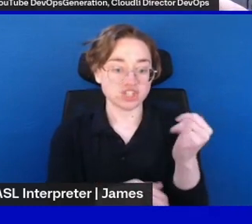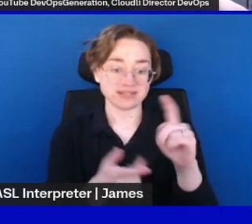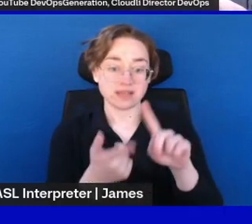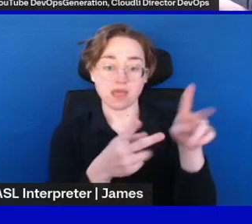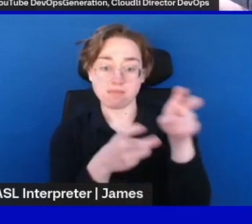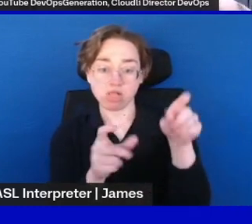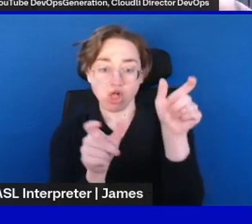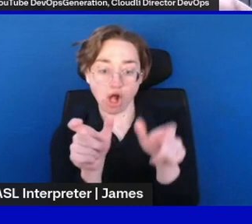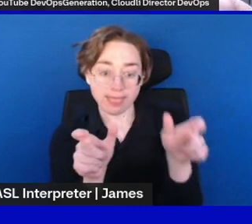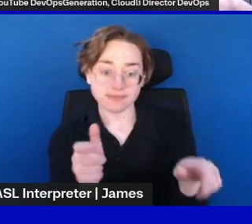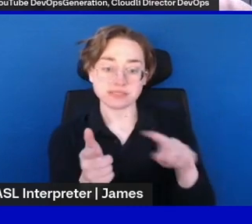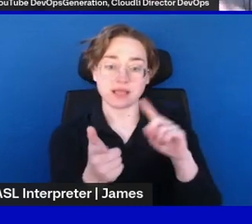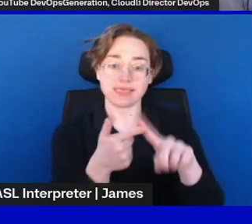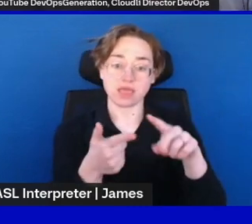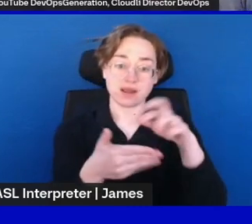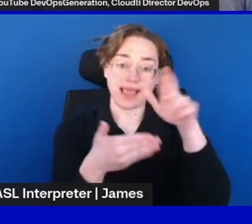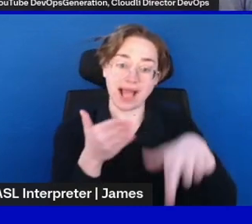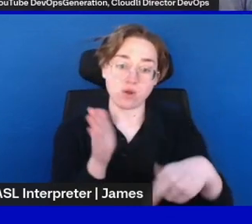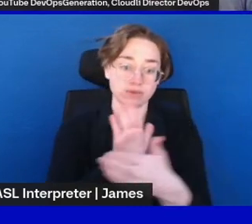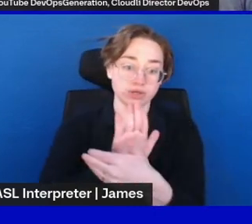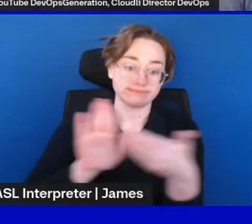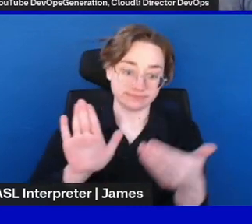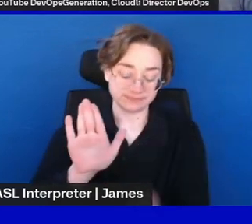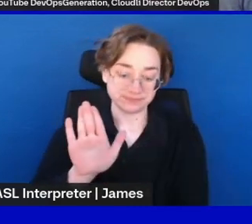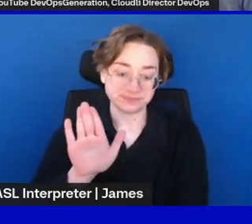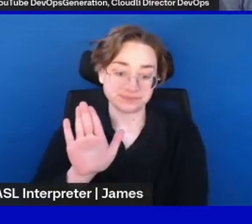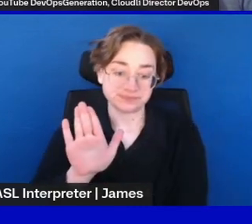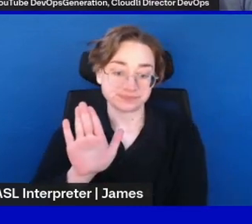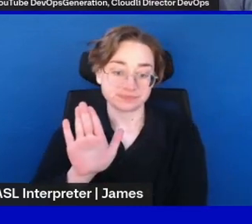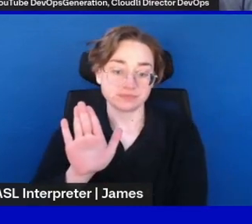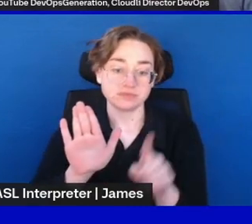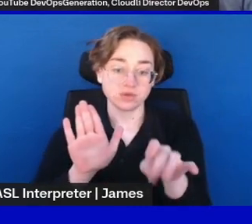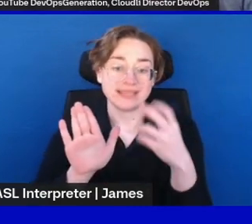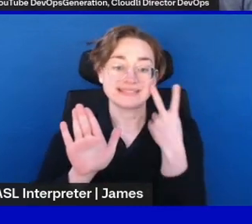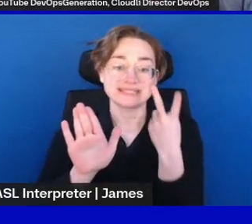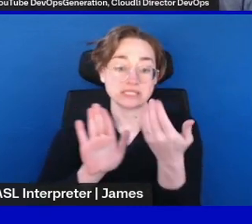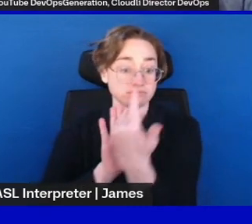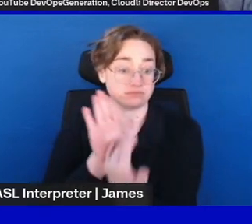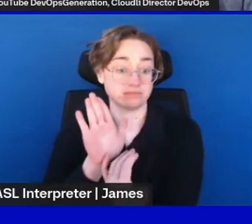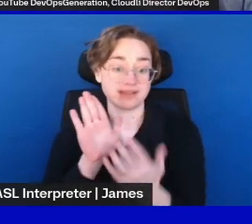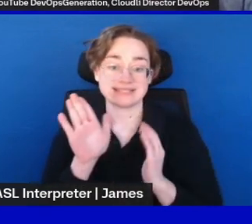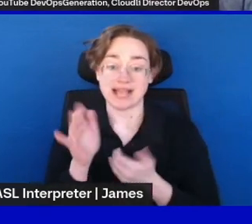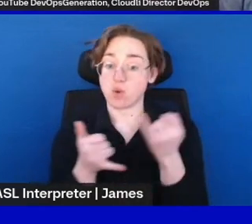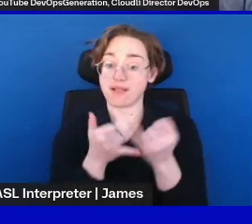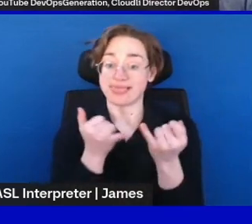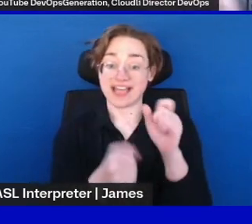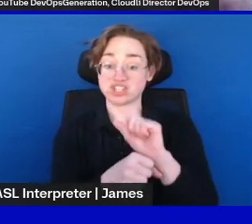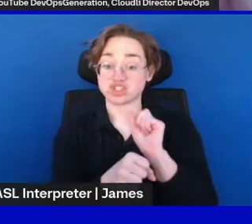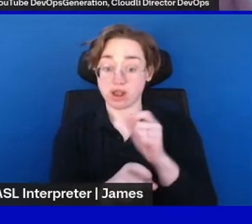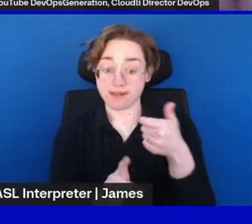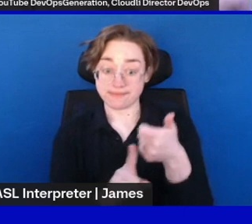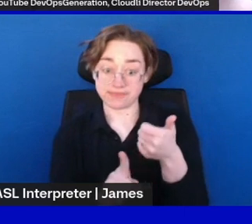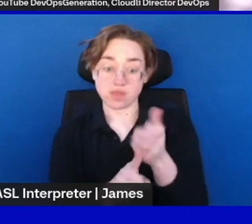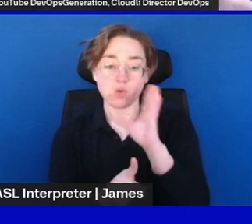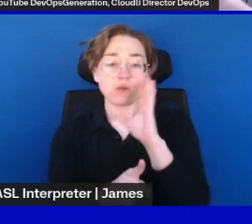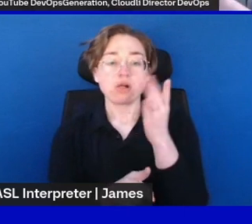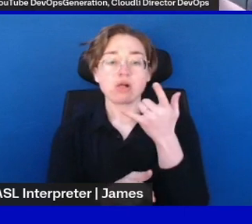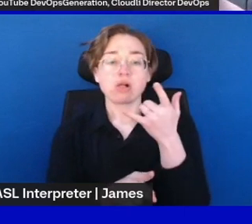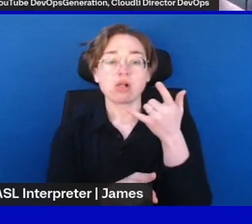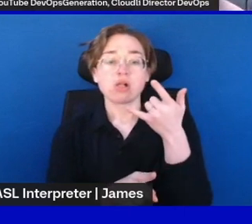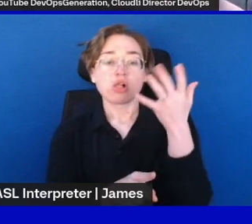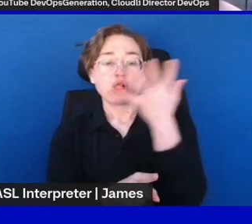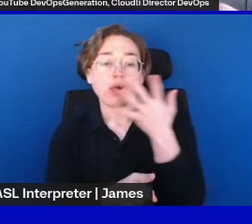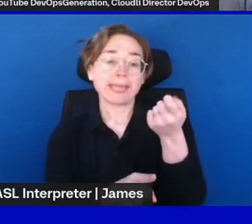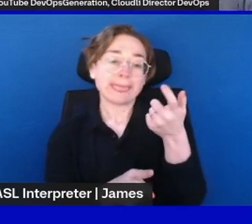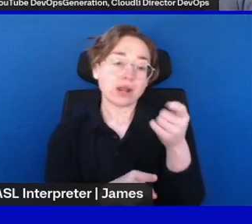we output that. And so this is going to bring us to our last job. The last job is going to look a little bit like the